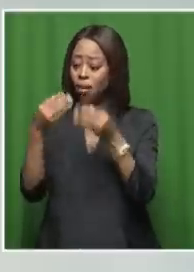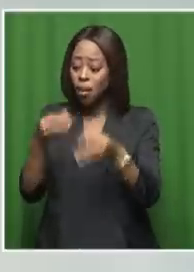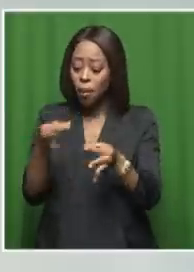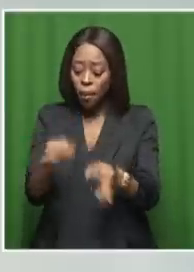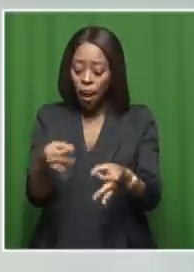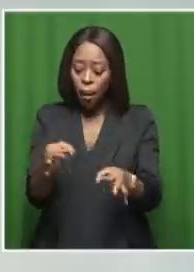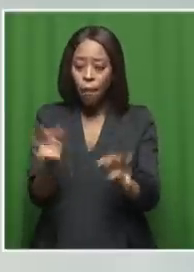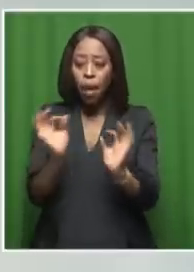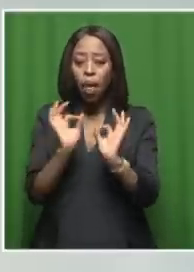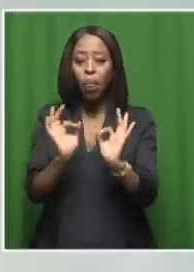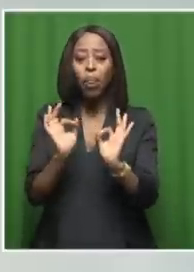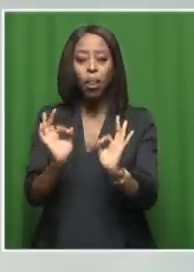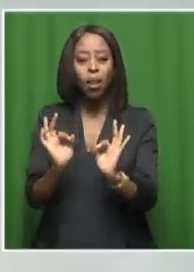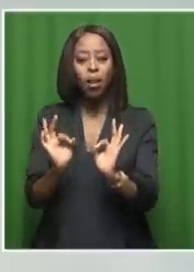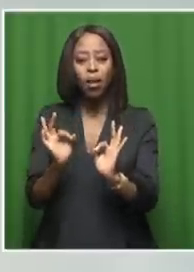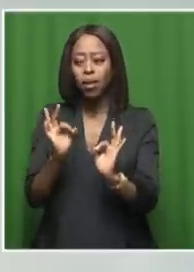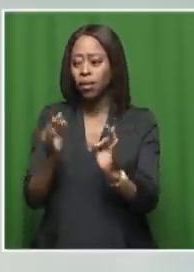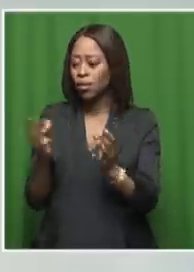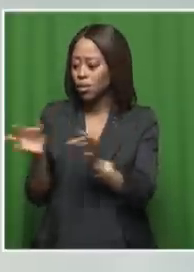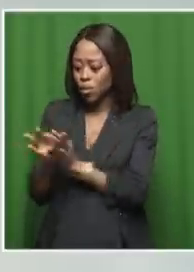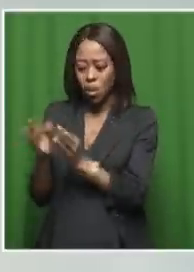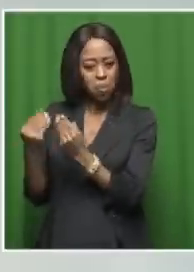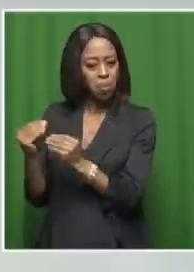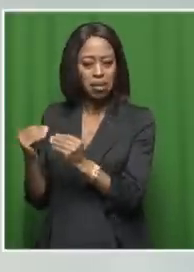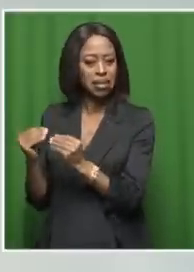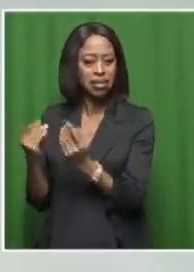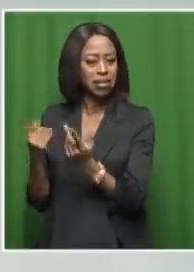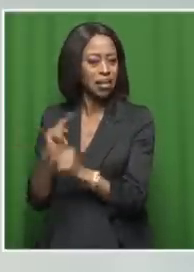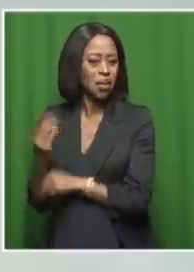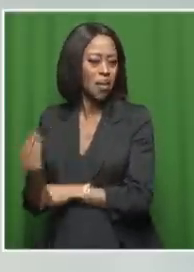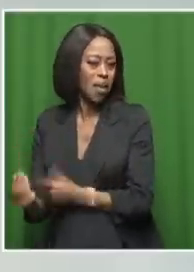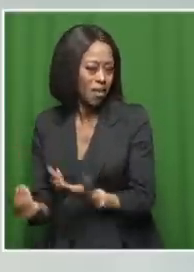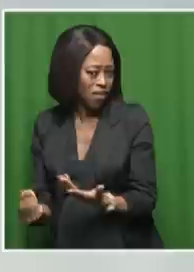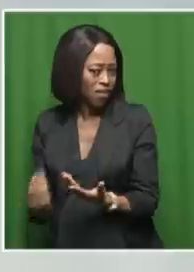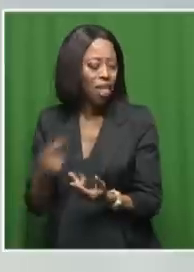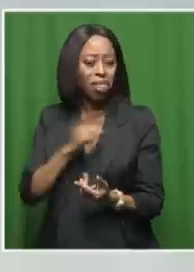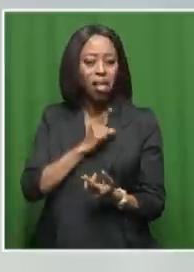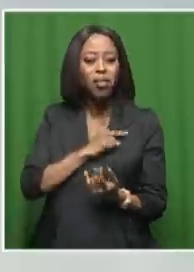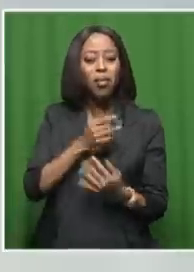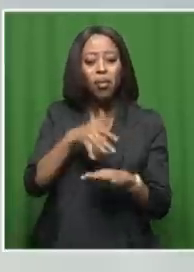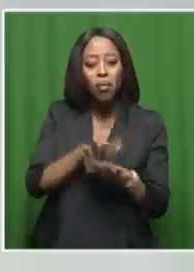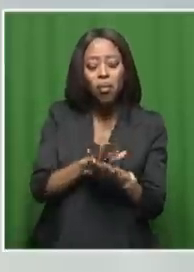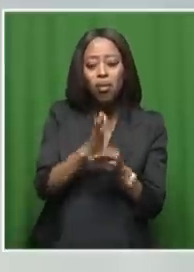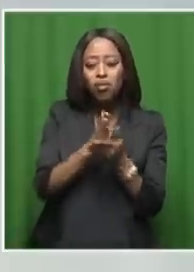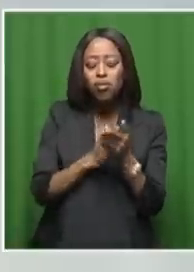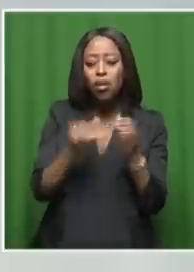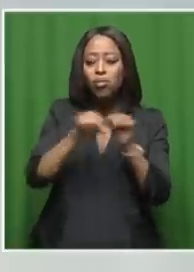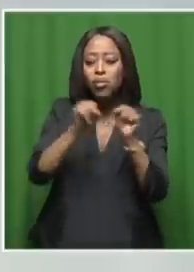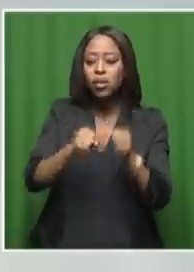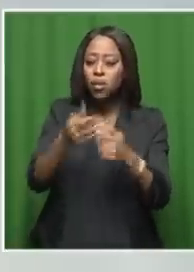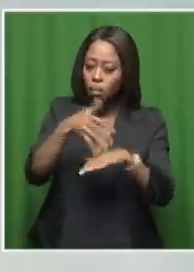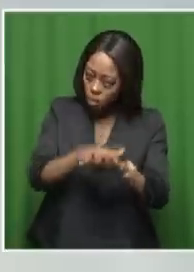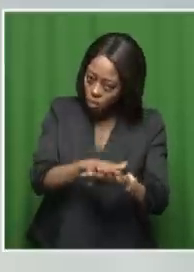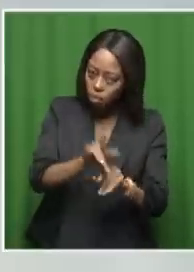is costing our SMMEs a lot. Hence, we're talking of the integration of certain systems